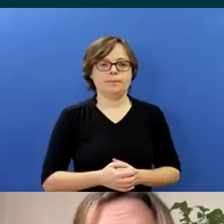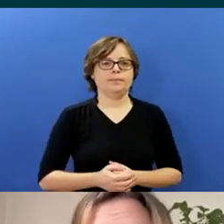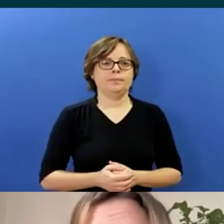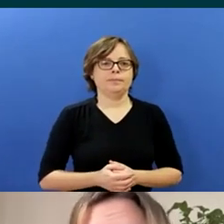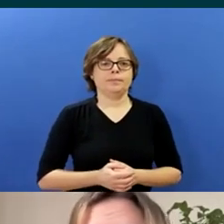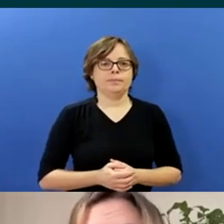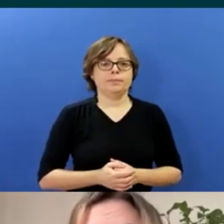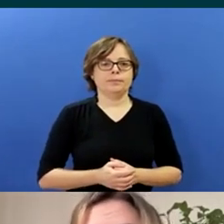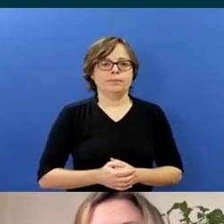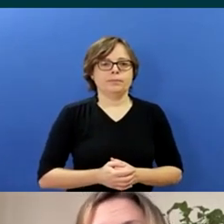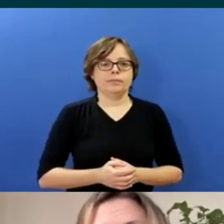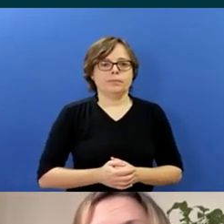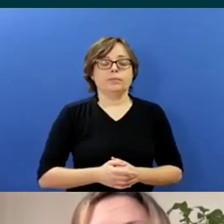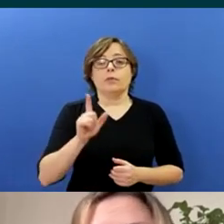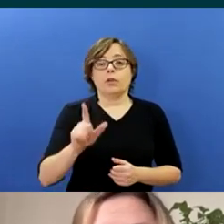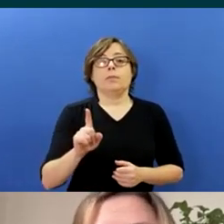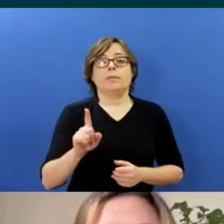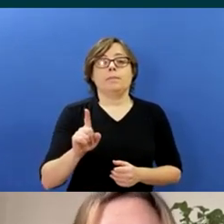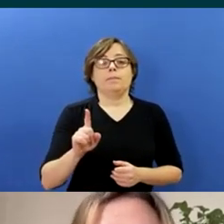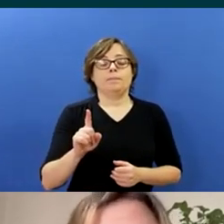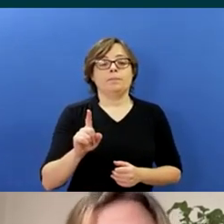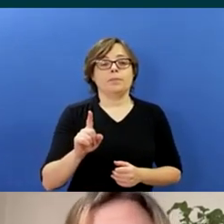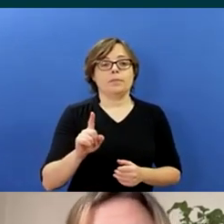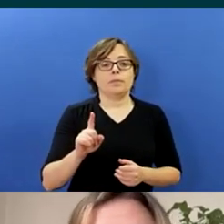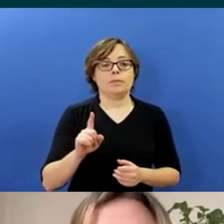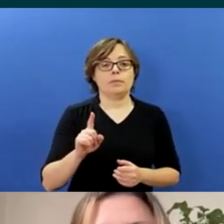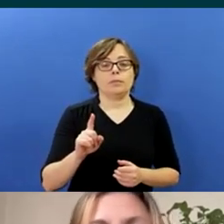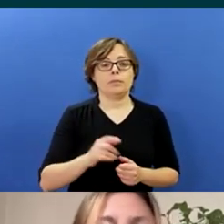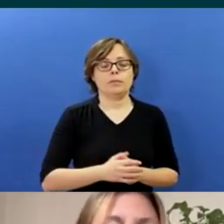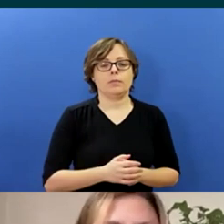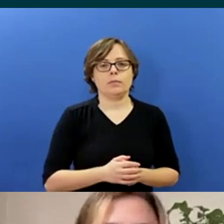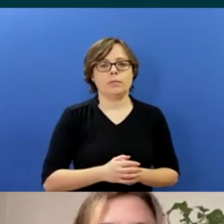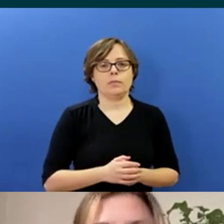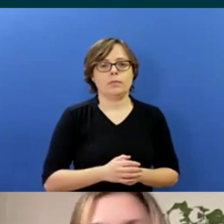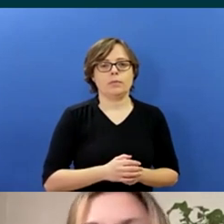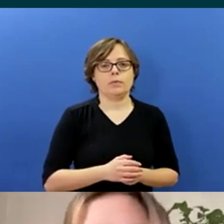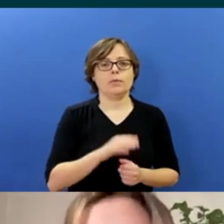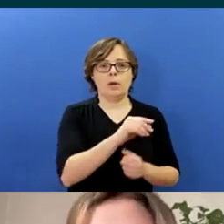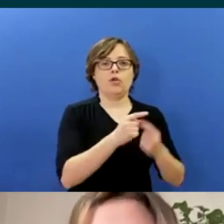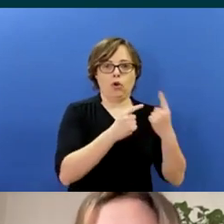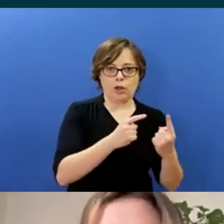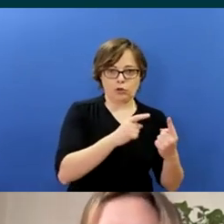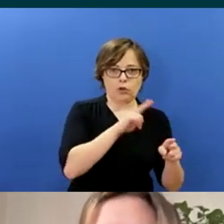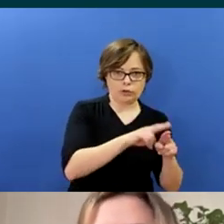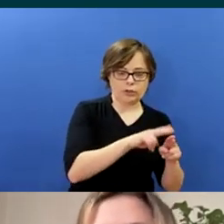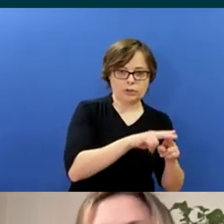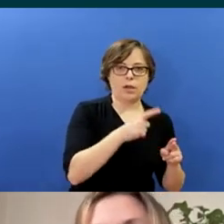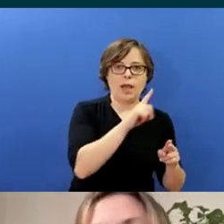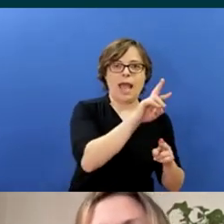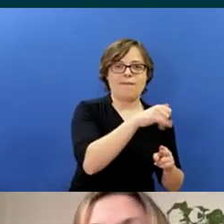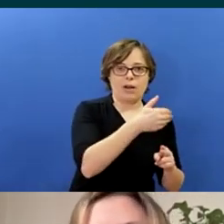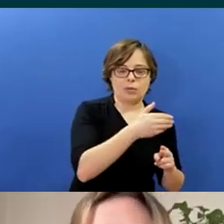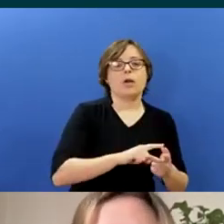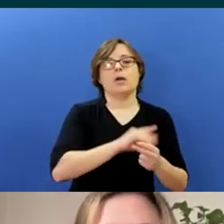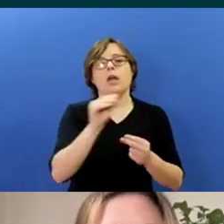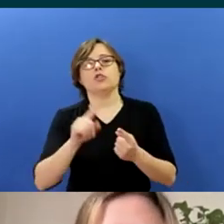And finally, these two instruments that I just presented, they also exist at the local level.